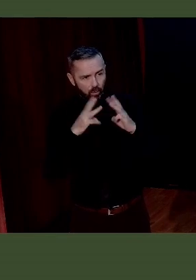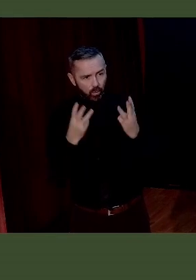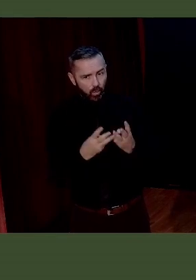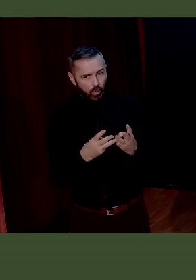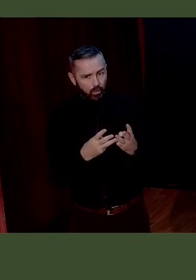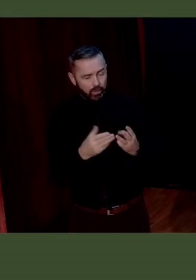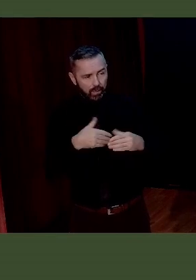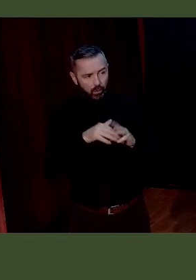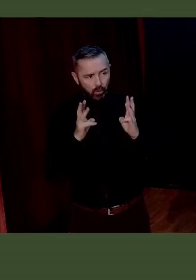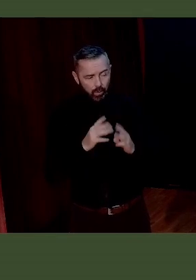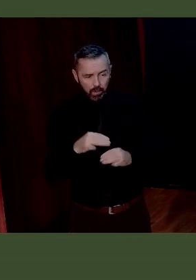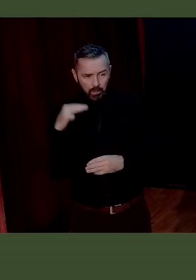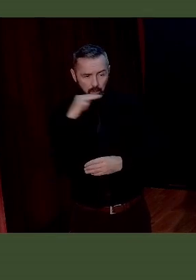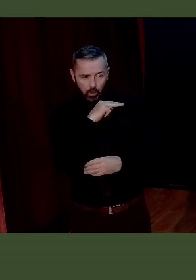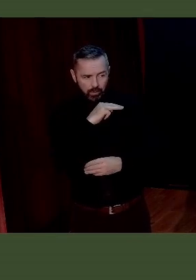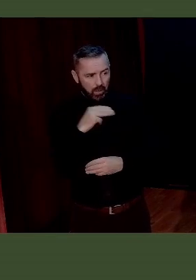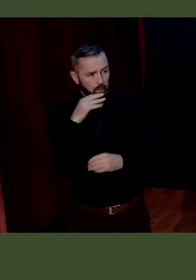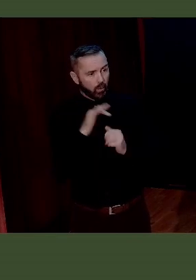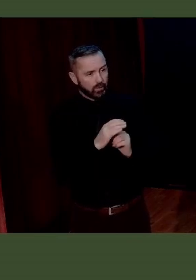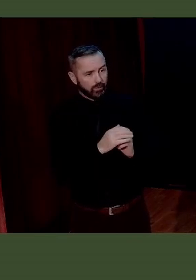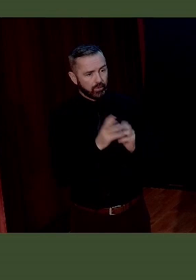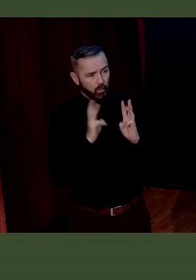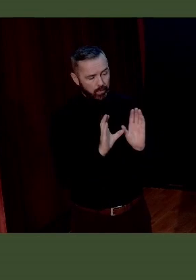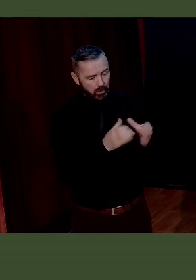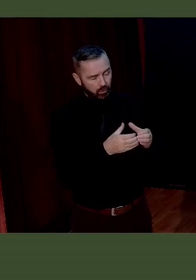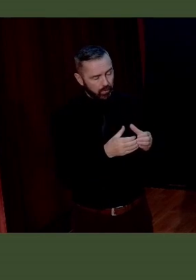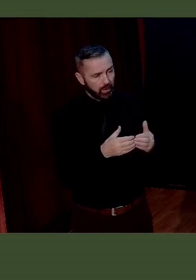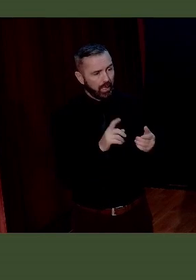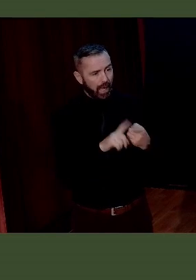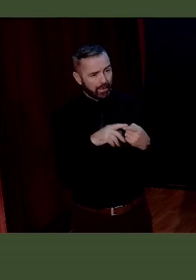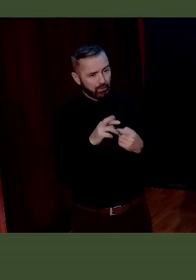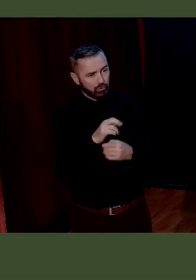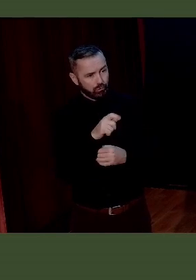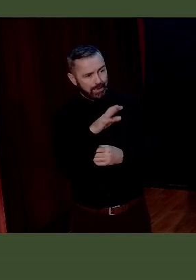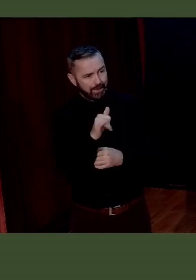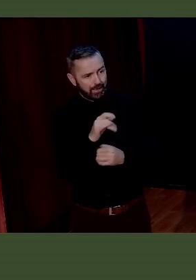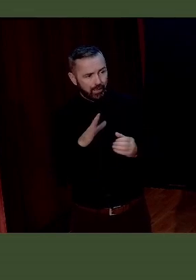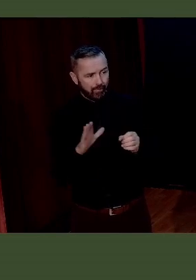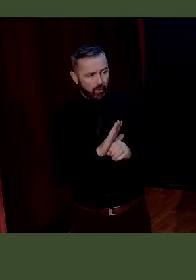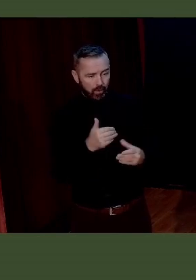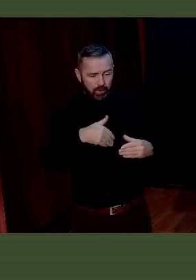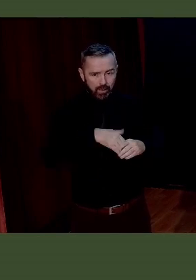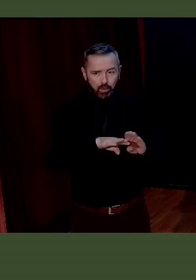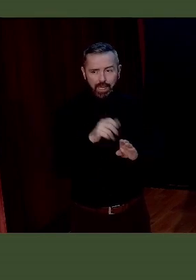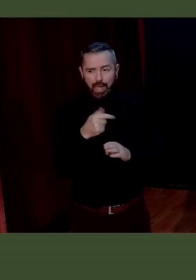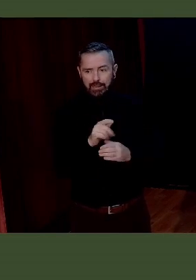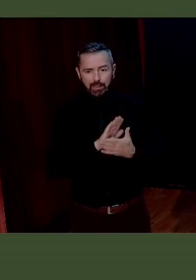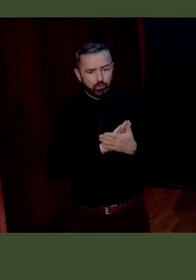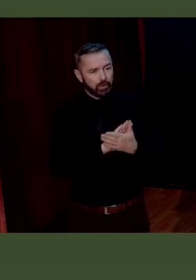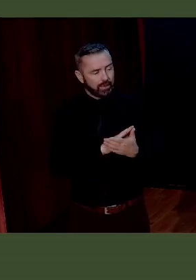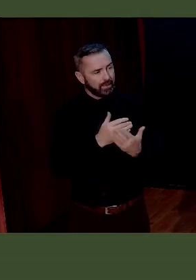central. The importance of Cumann na mBan's rejection of the treaty and its wholehearted participation on the anti-treaty